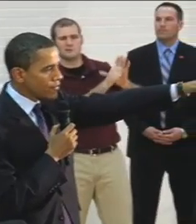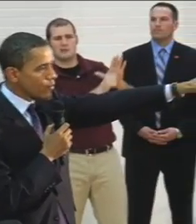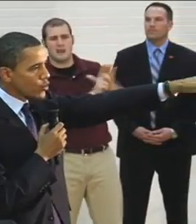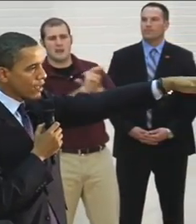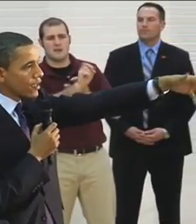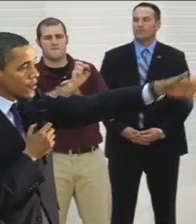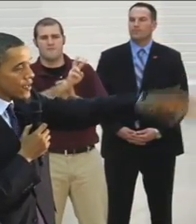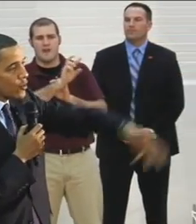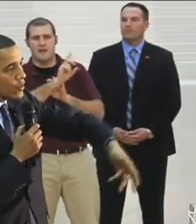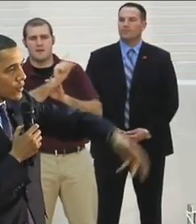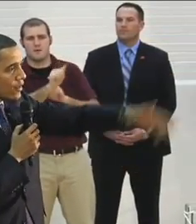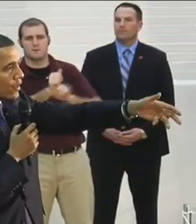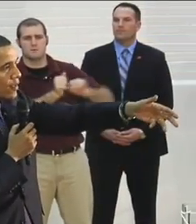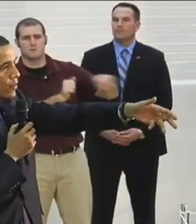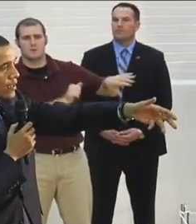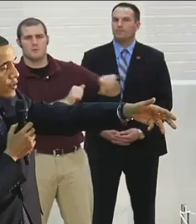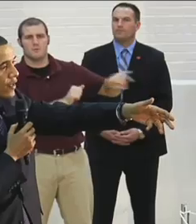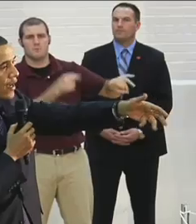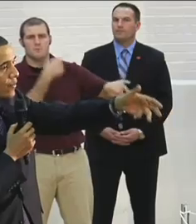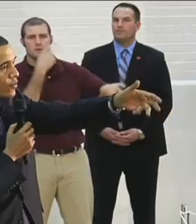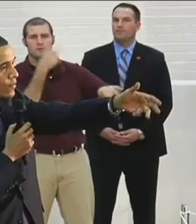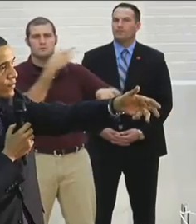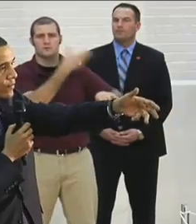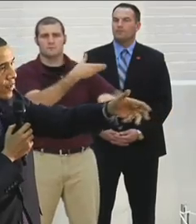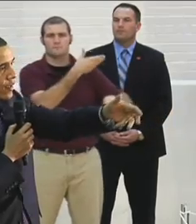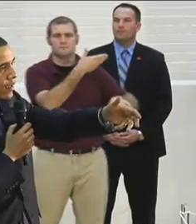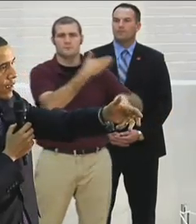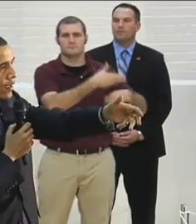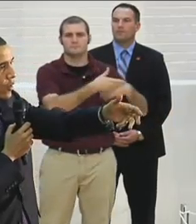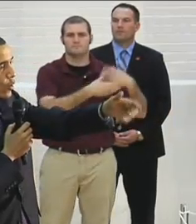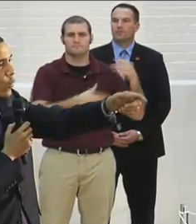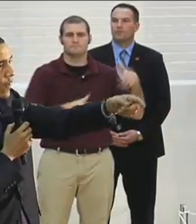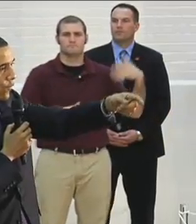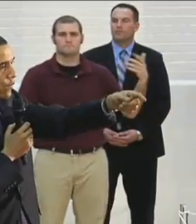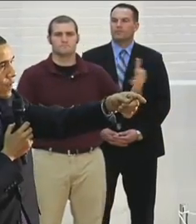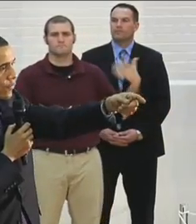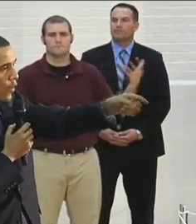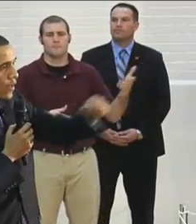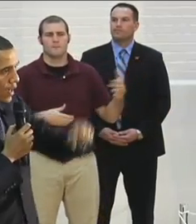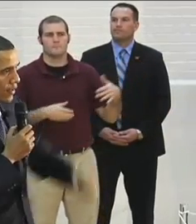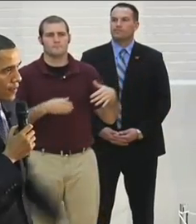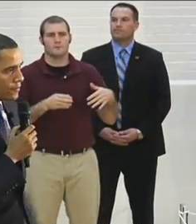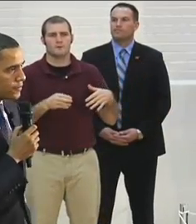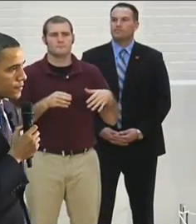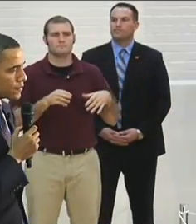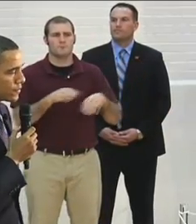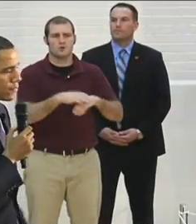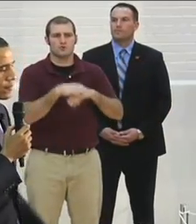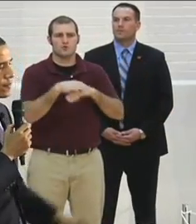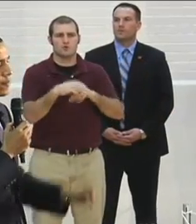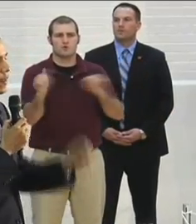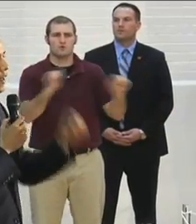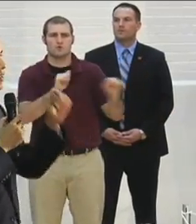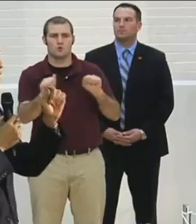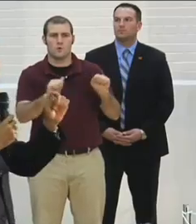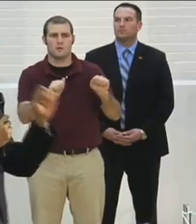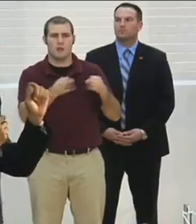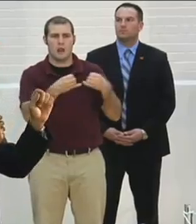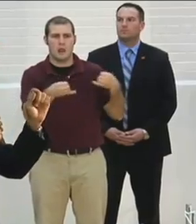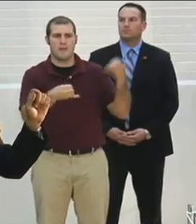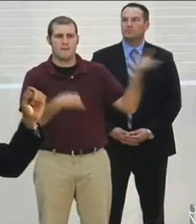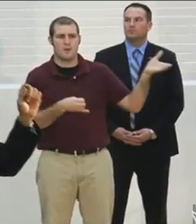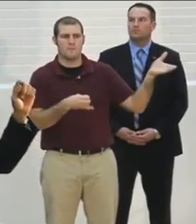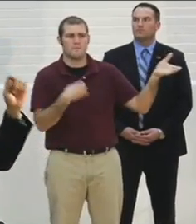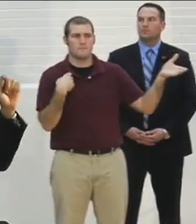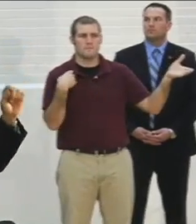Nevada, particularly since there's a potentially a earthquake fault line there. Until